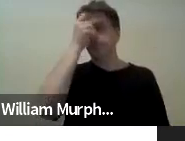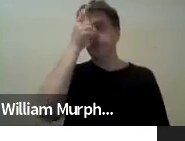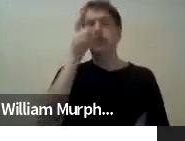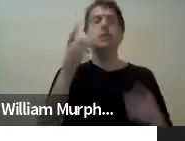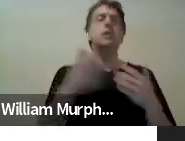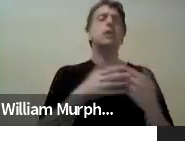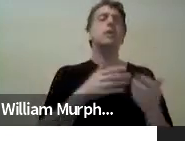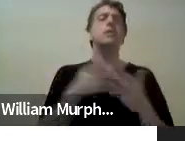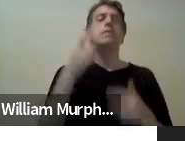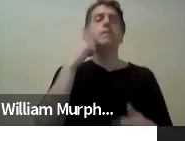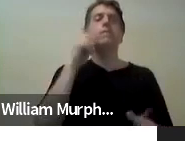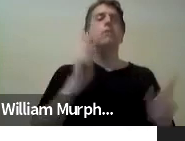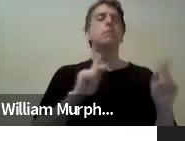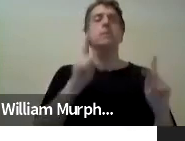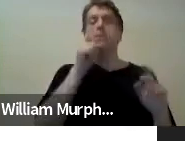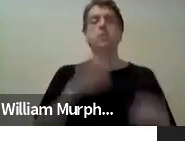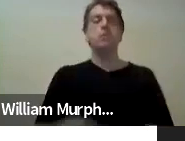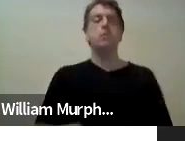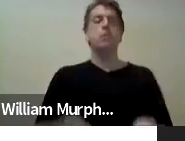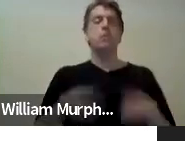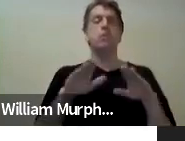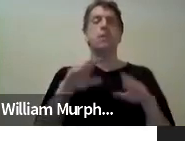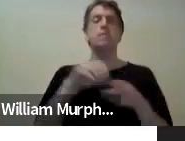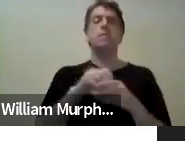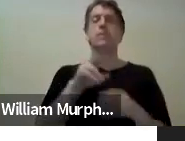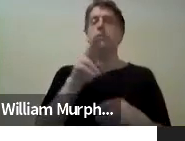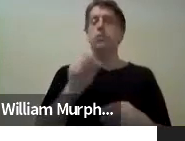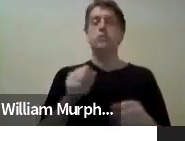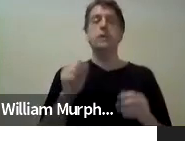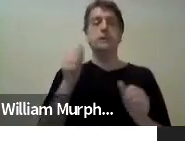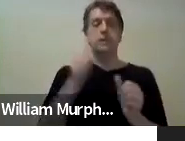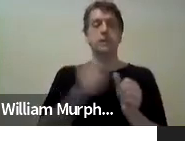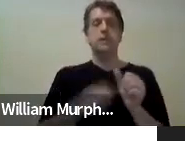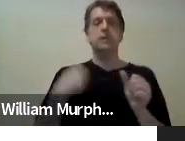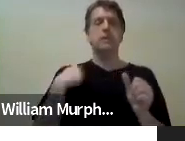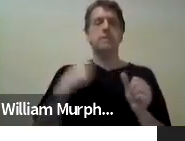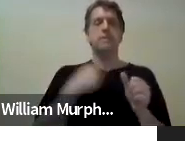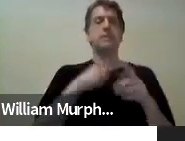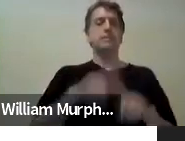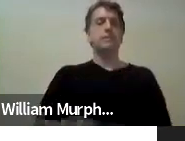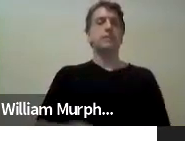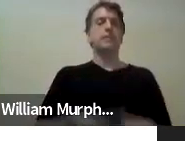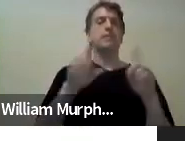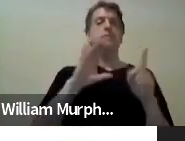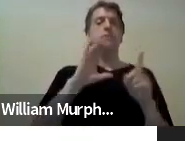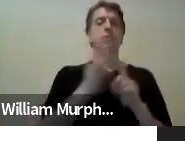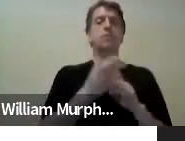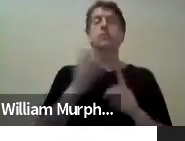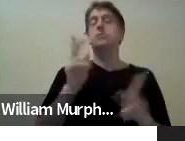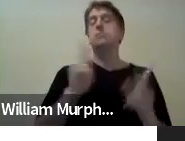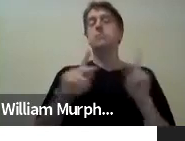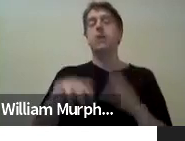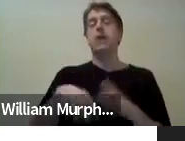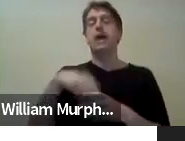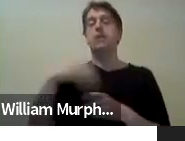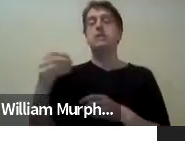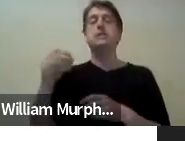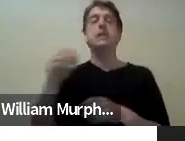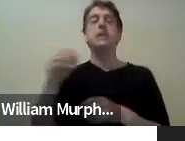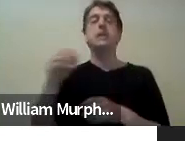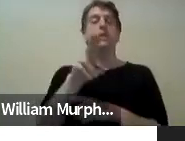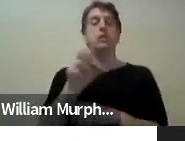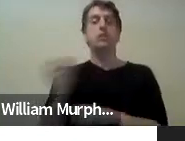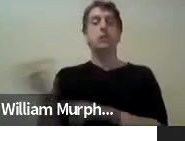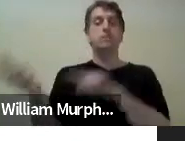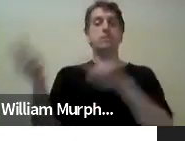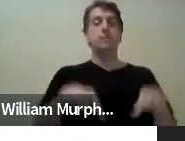all of us who grew up inside the US, we have different cultures. When we talk about people who came from outside of the US, more cultures,